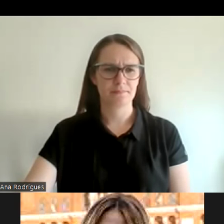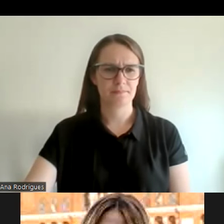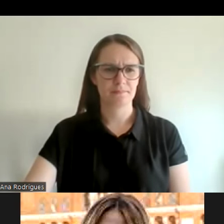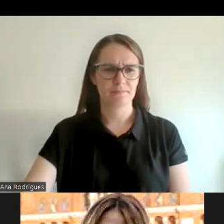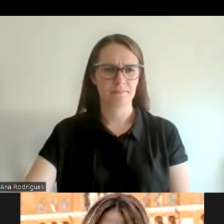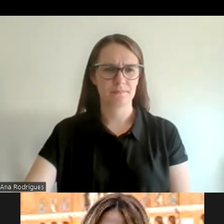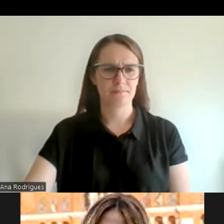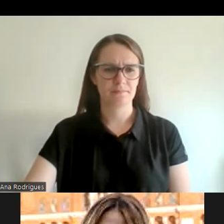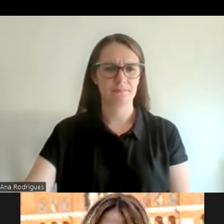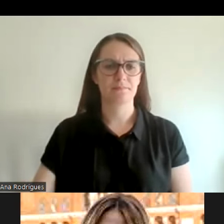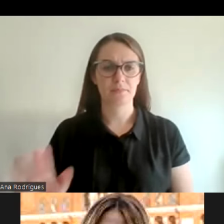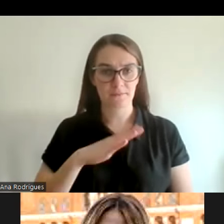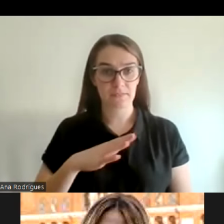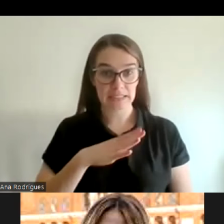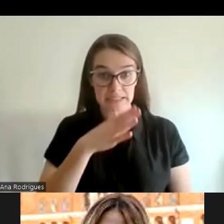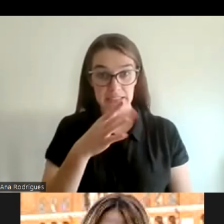Yes, thank you.